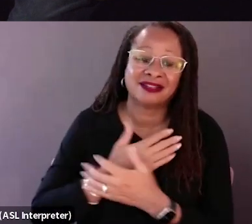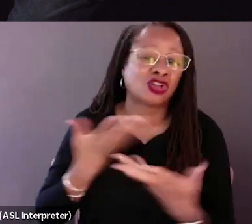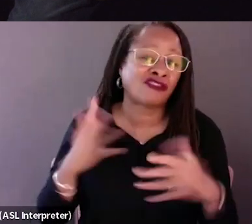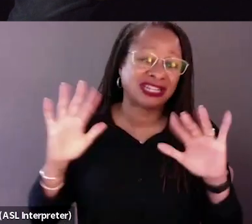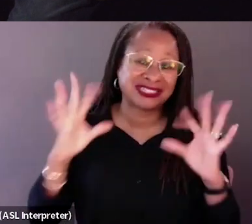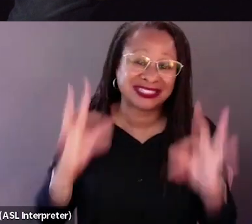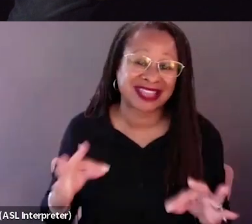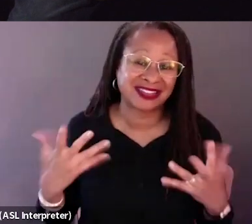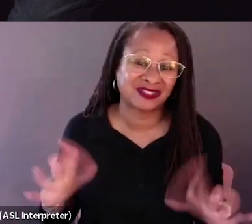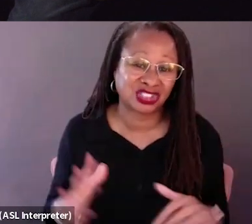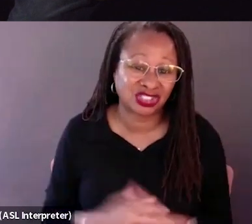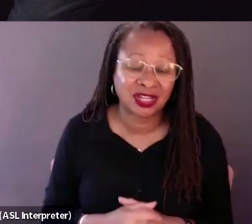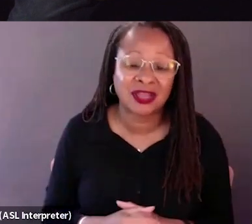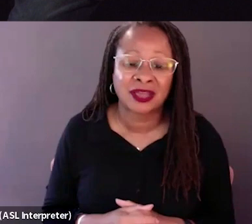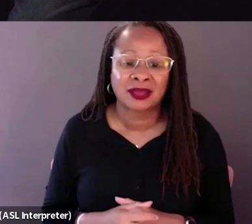settled. And,